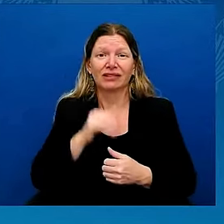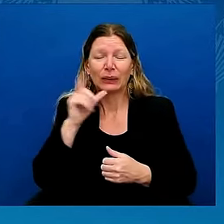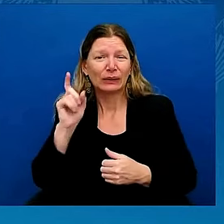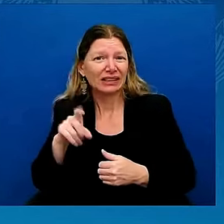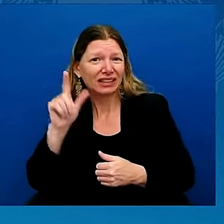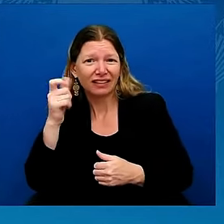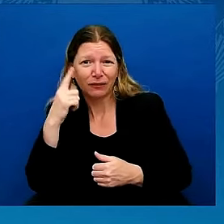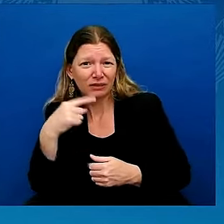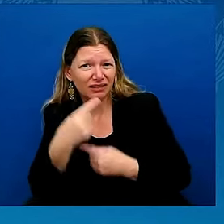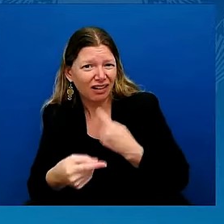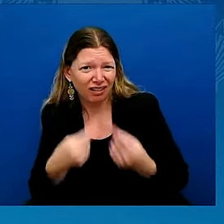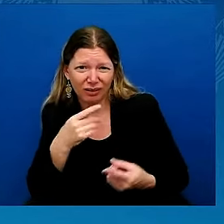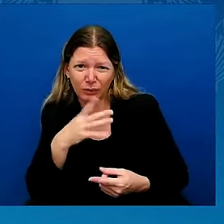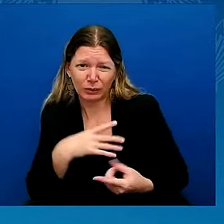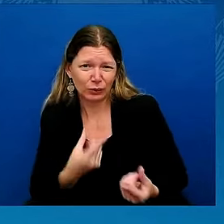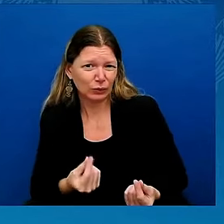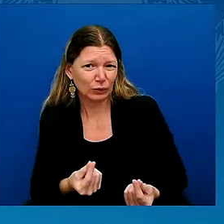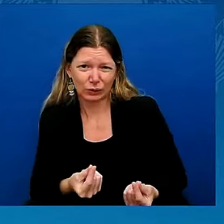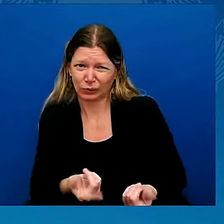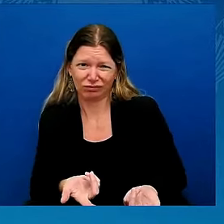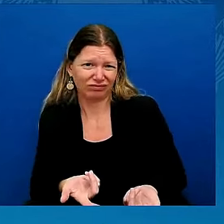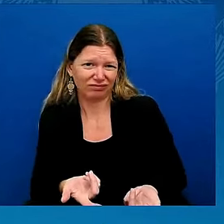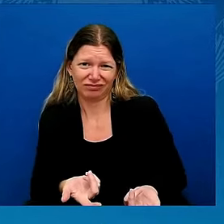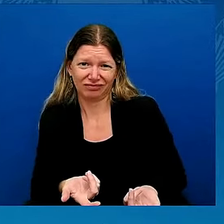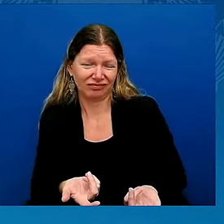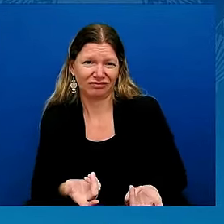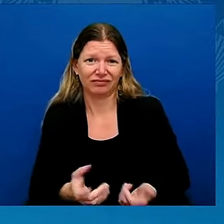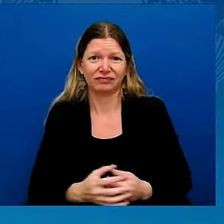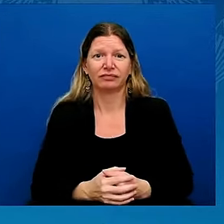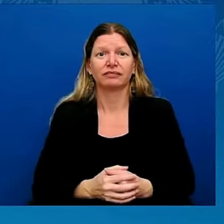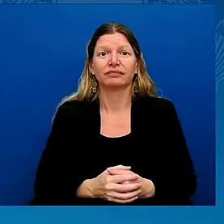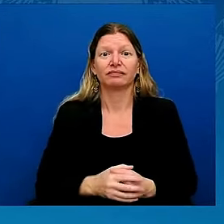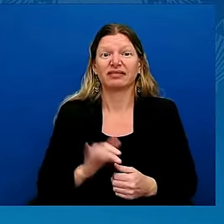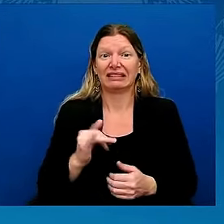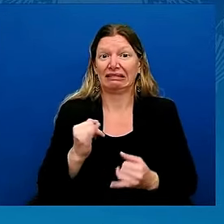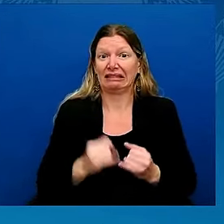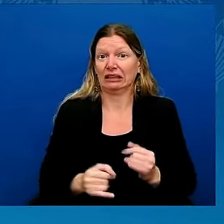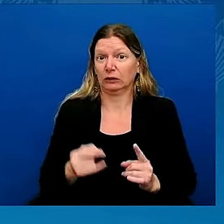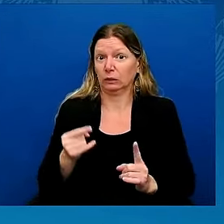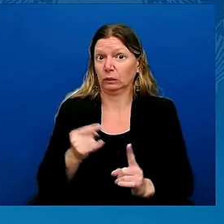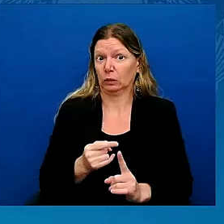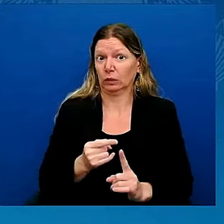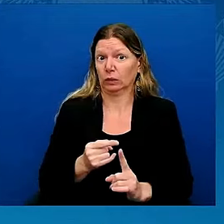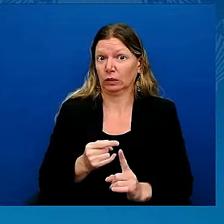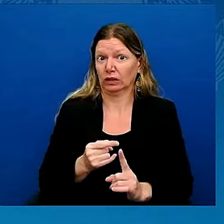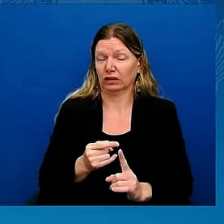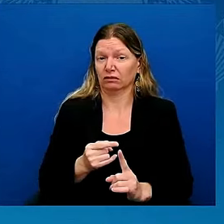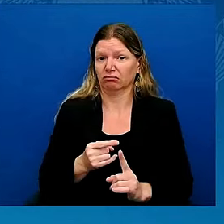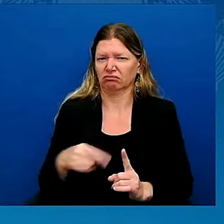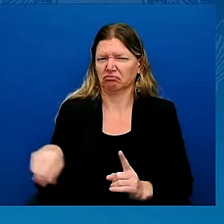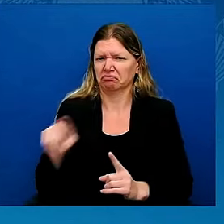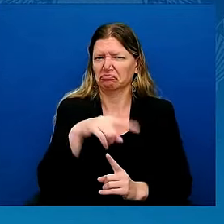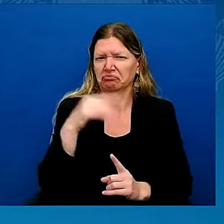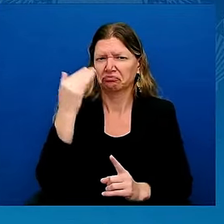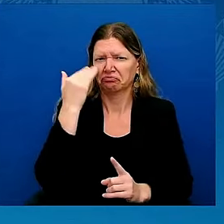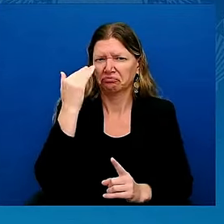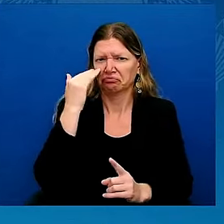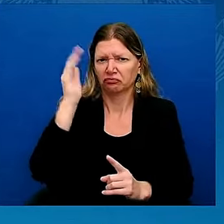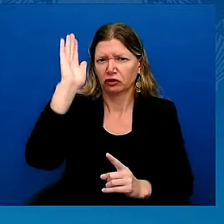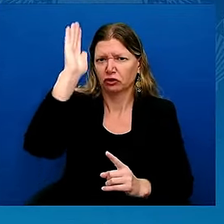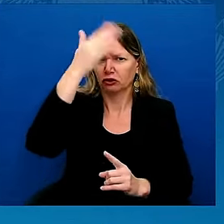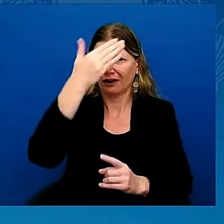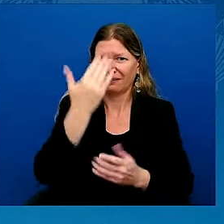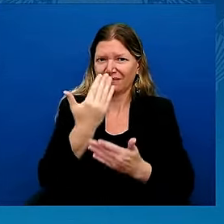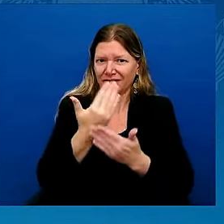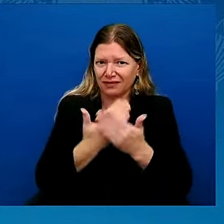And understand on that last point how we got here. Everyone here knows. Donald Trump hand-selected three members of the United States Supreme Court with